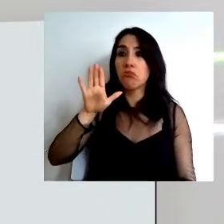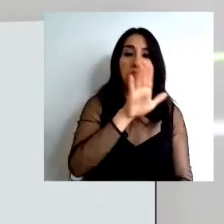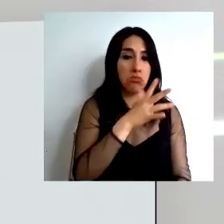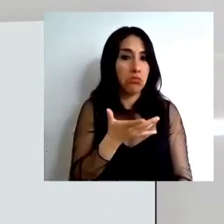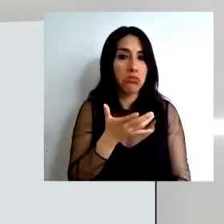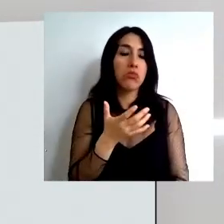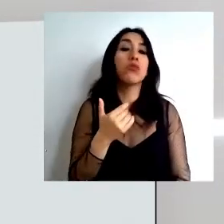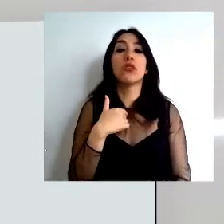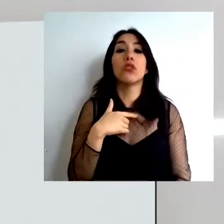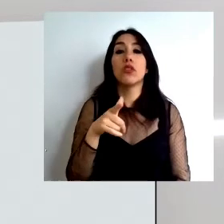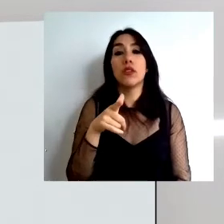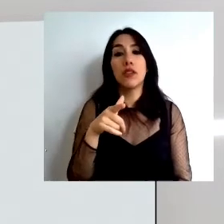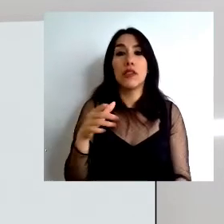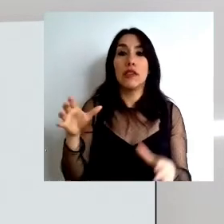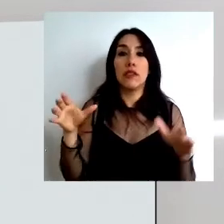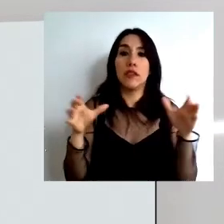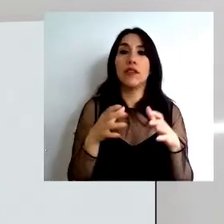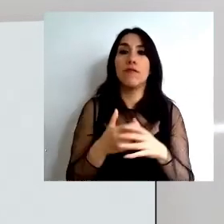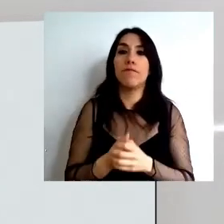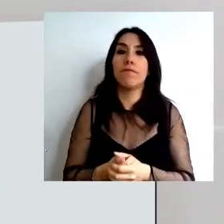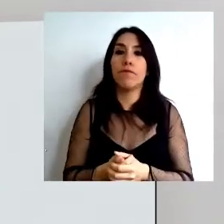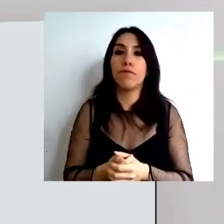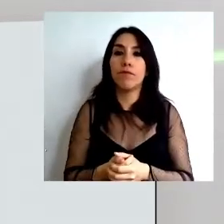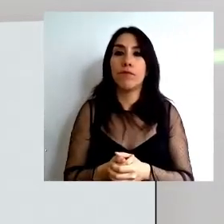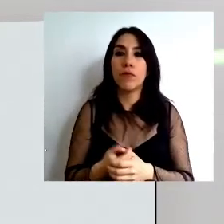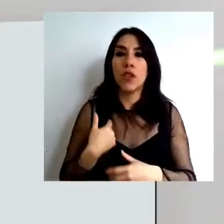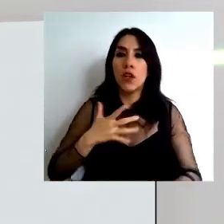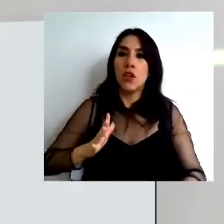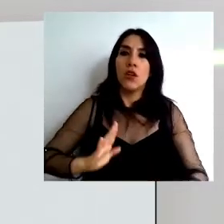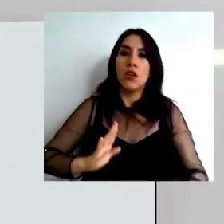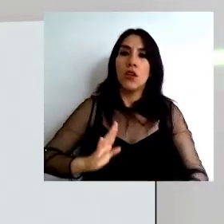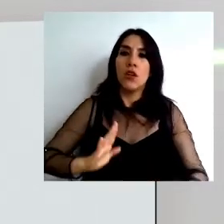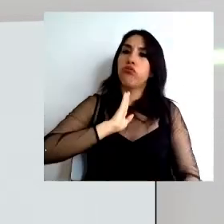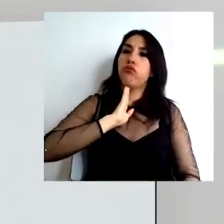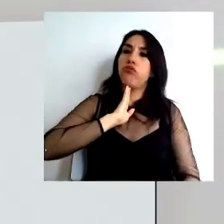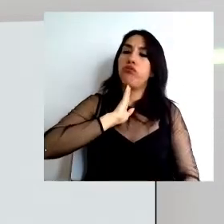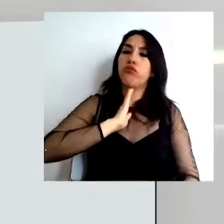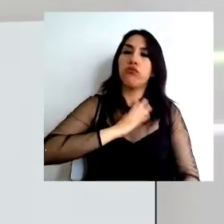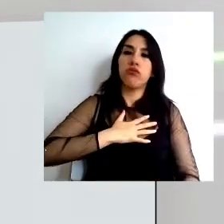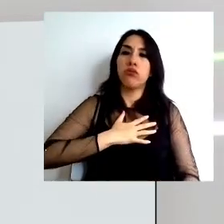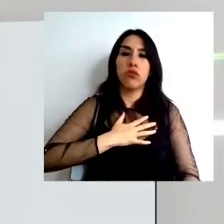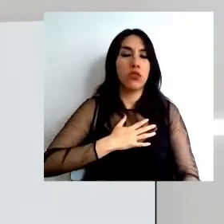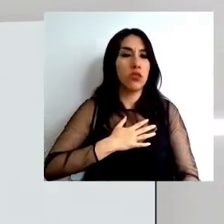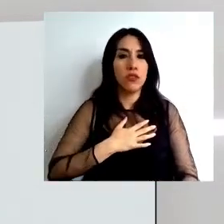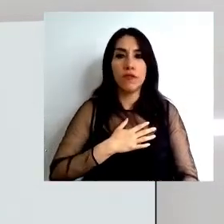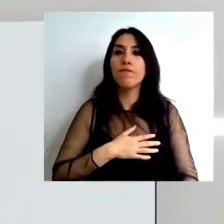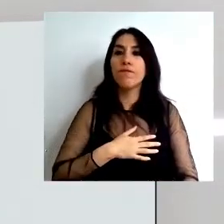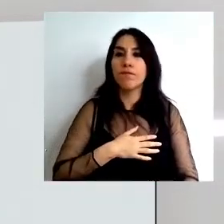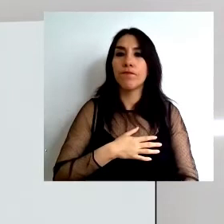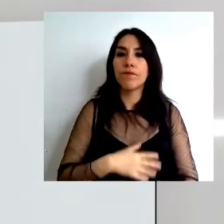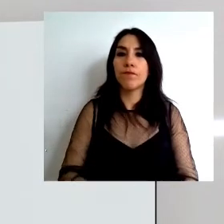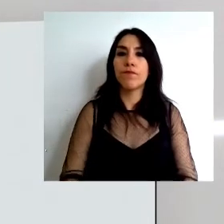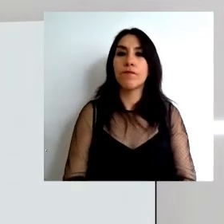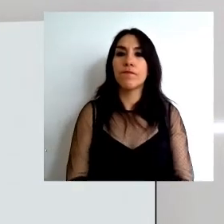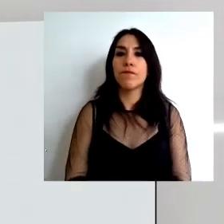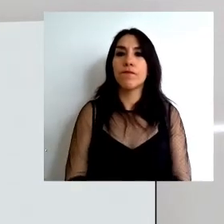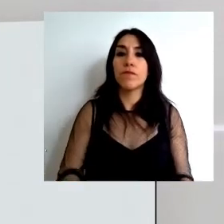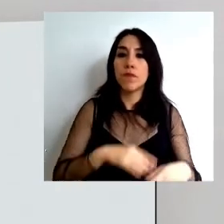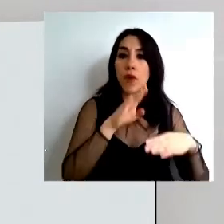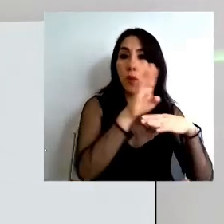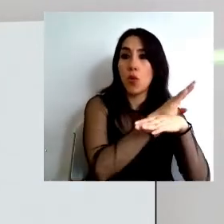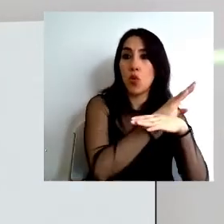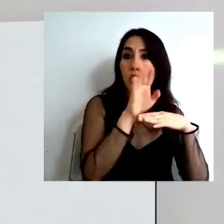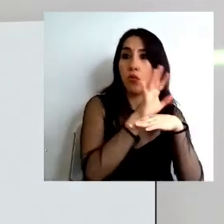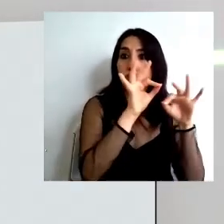our partners, we have to look, okay, what will customers need in